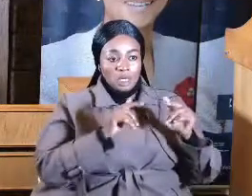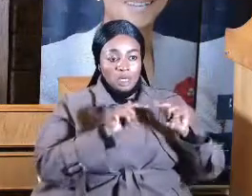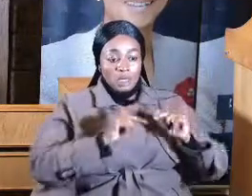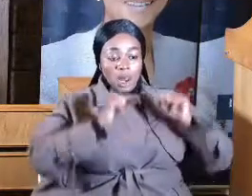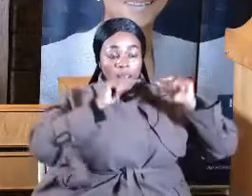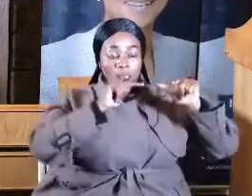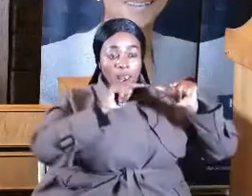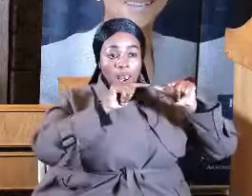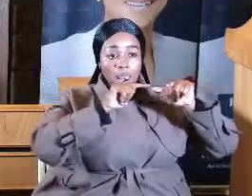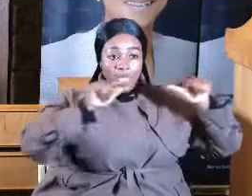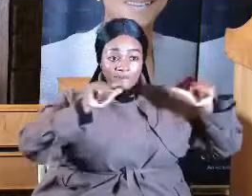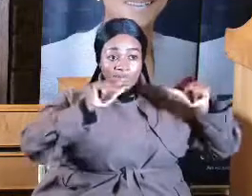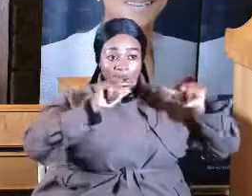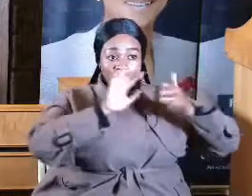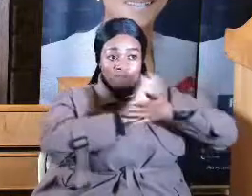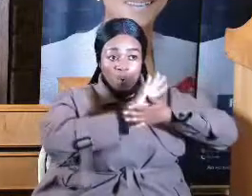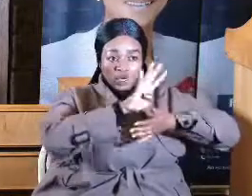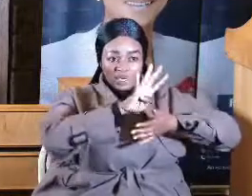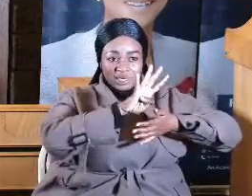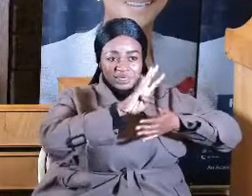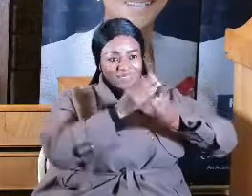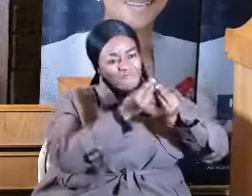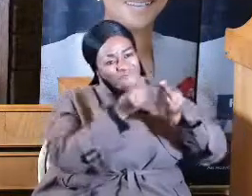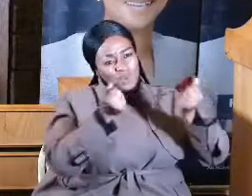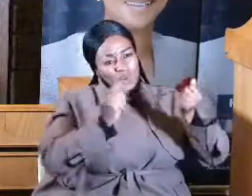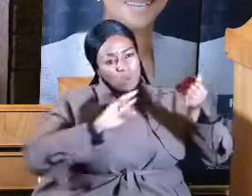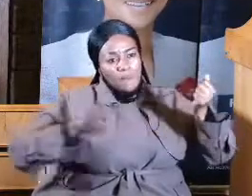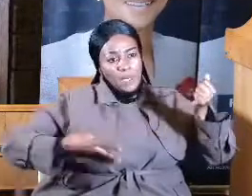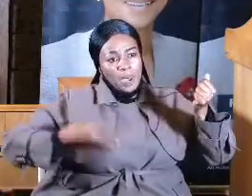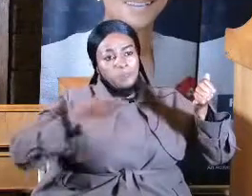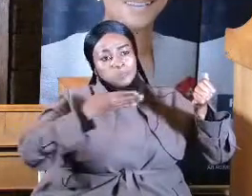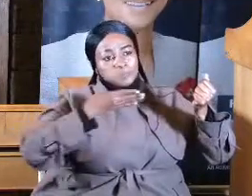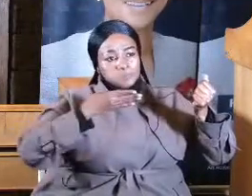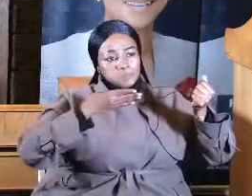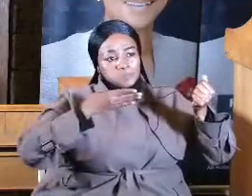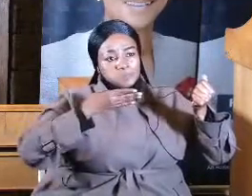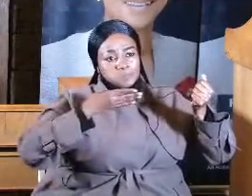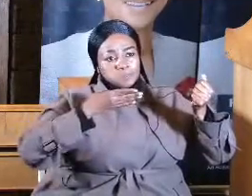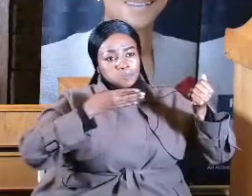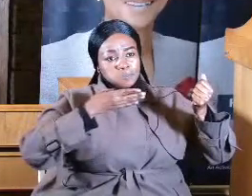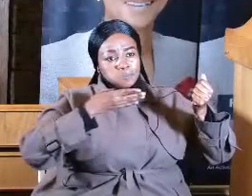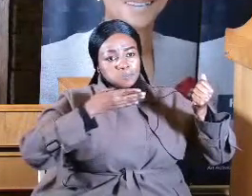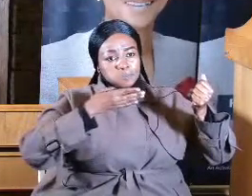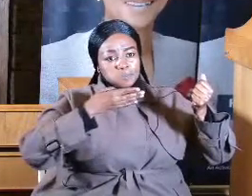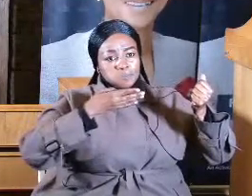14, you'll find that very few women are there, whether it's one or two.